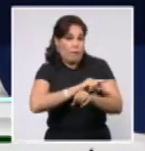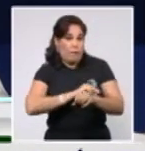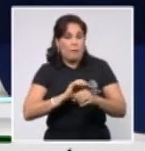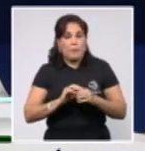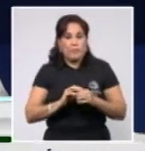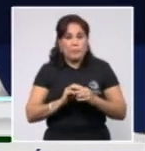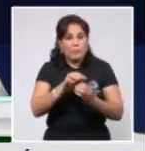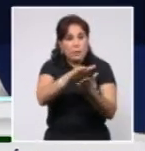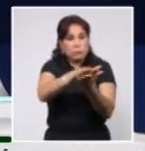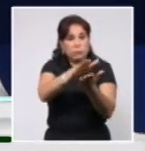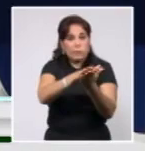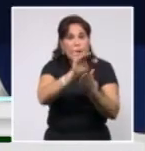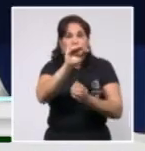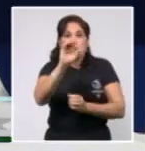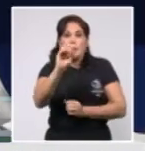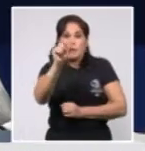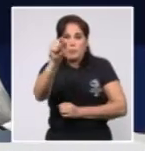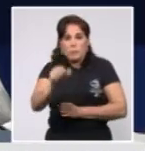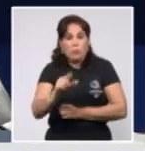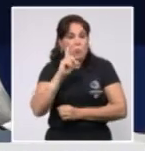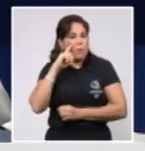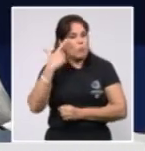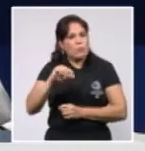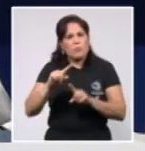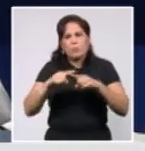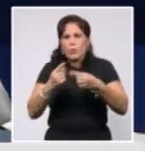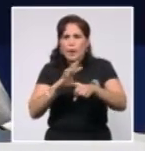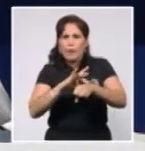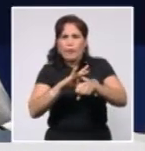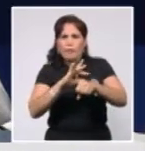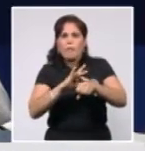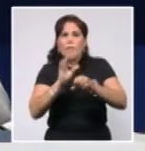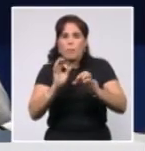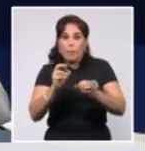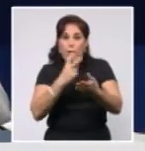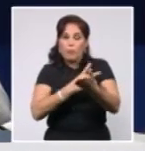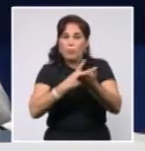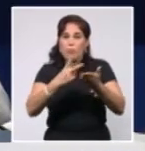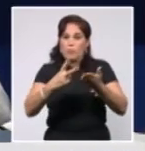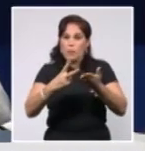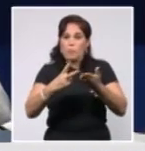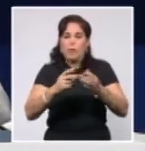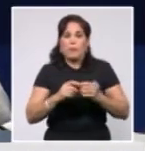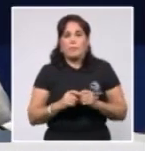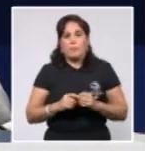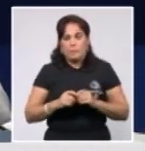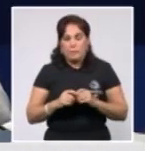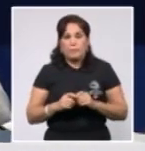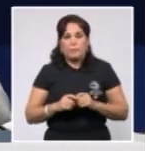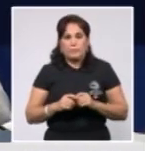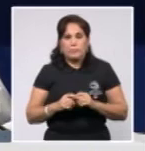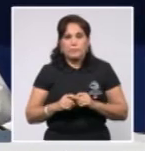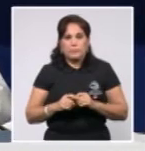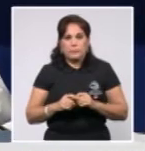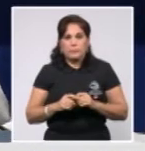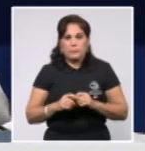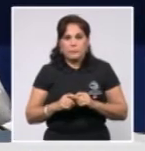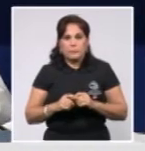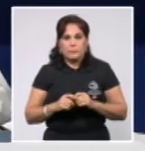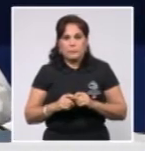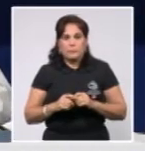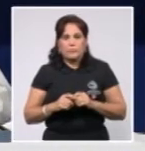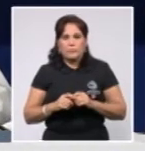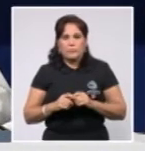symptoms at the time of testing, and this figure rises to 67.3% of cases over the last